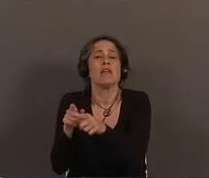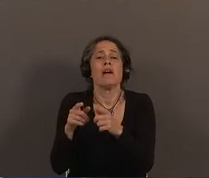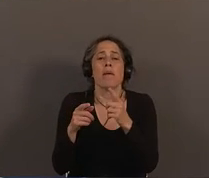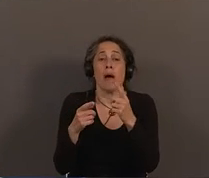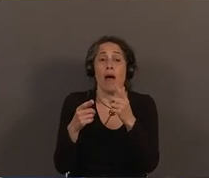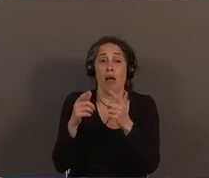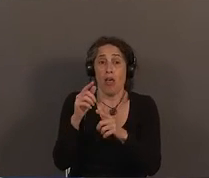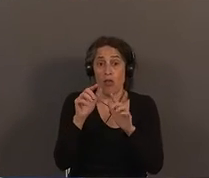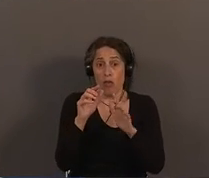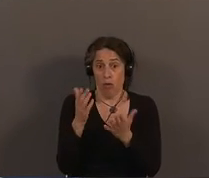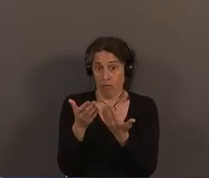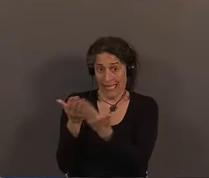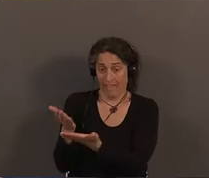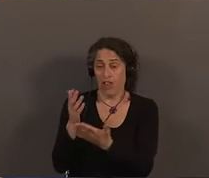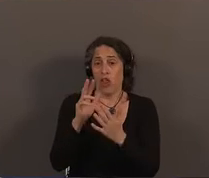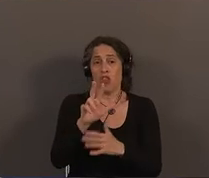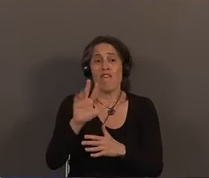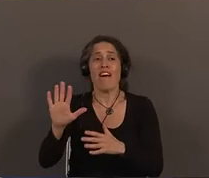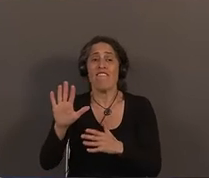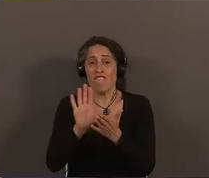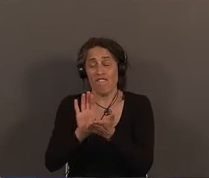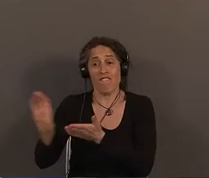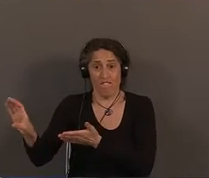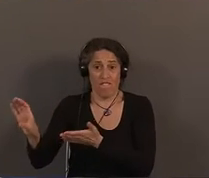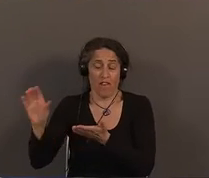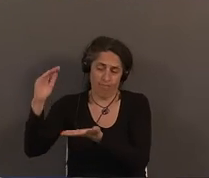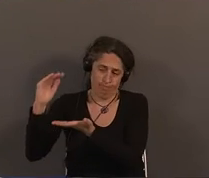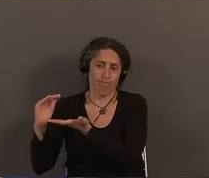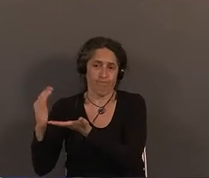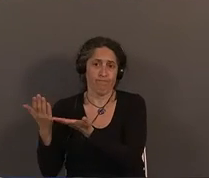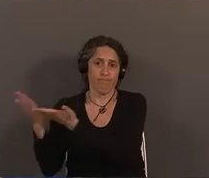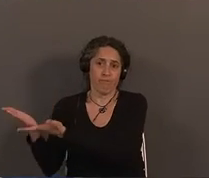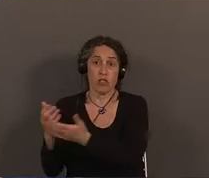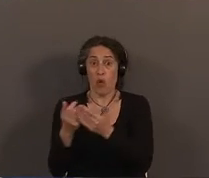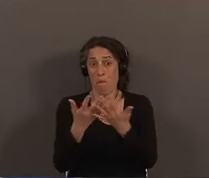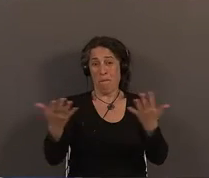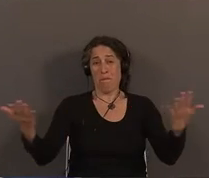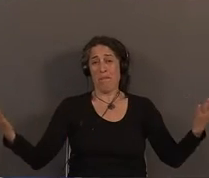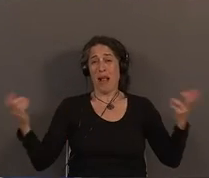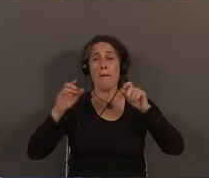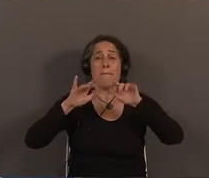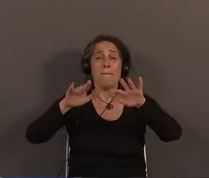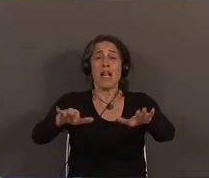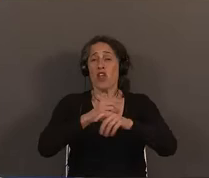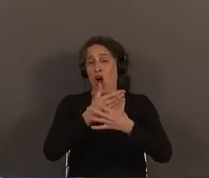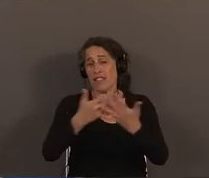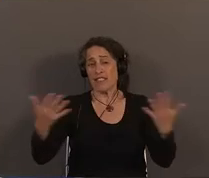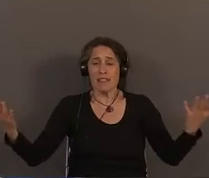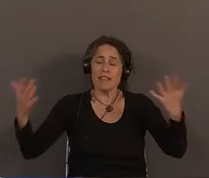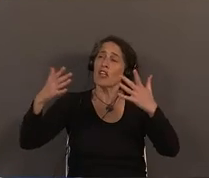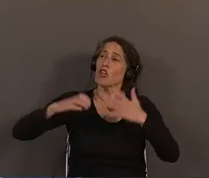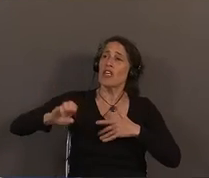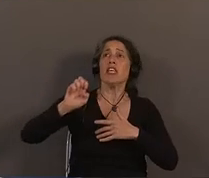So that means that hundreds of millions of Europeans today enjoy no roaming. Mm-hmm. And you have seen